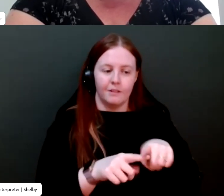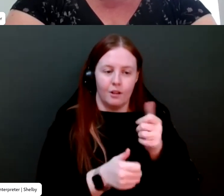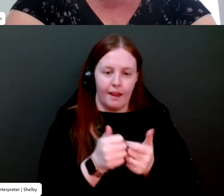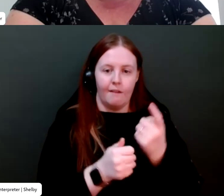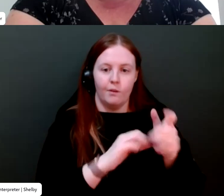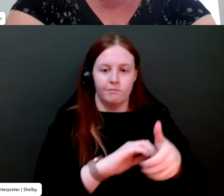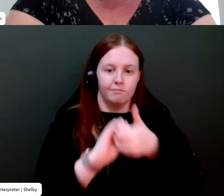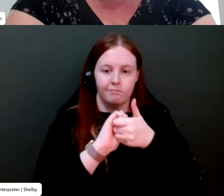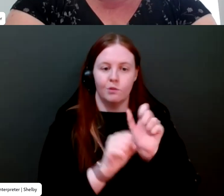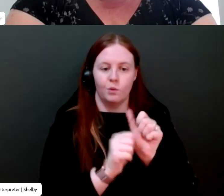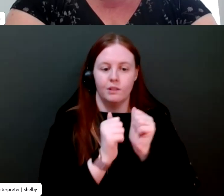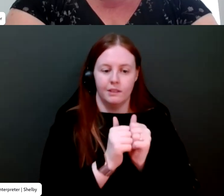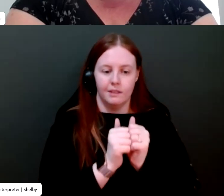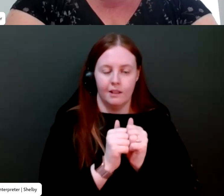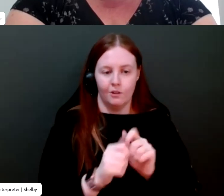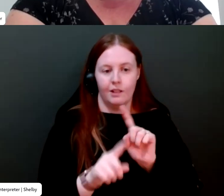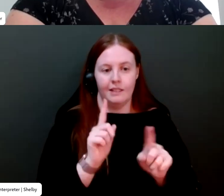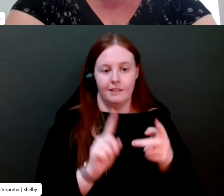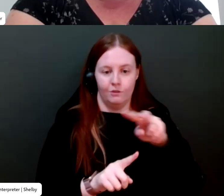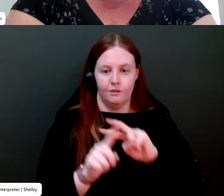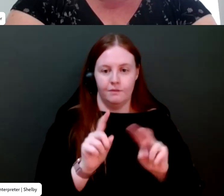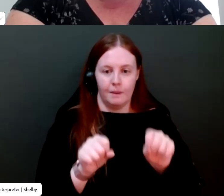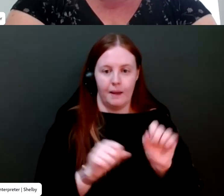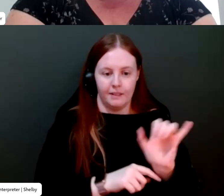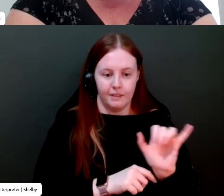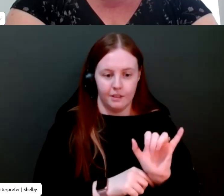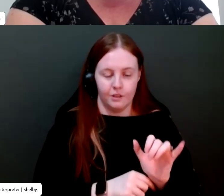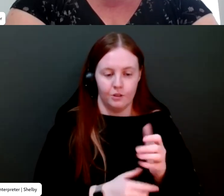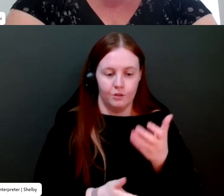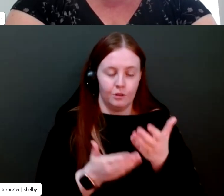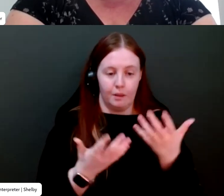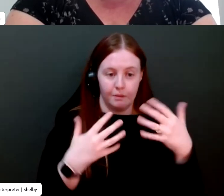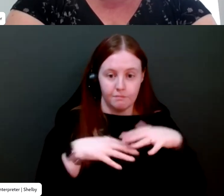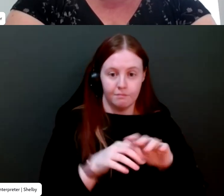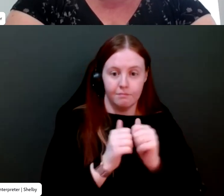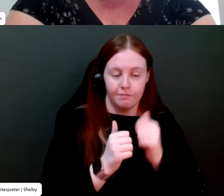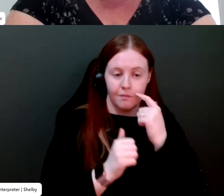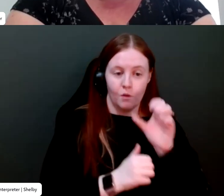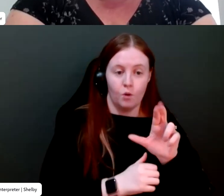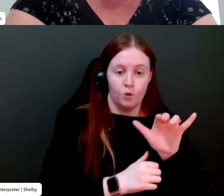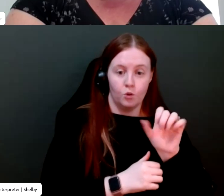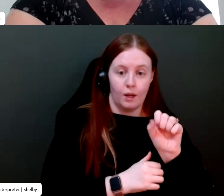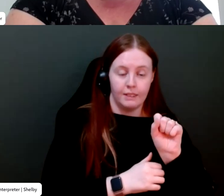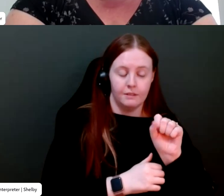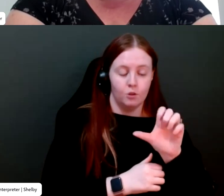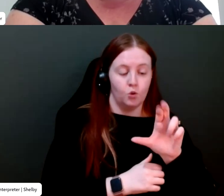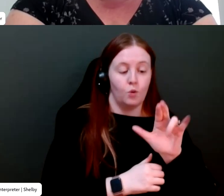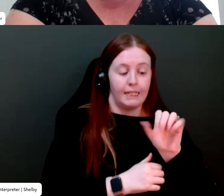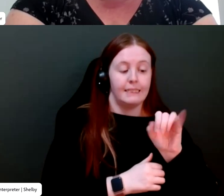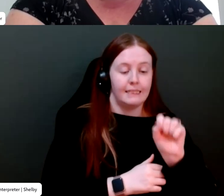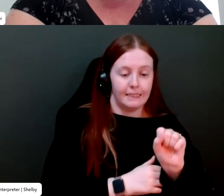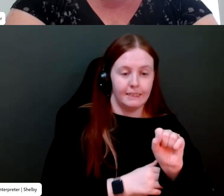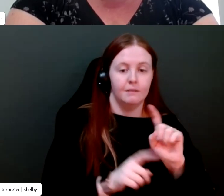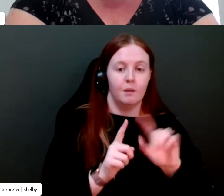a different framework, right? So bringing people maybe together just on a crisis moment, but also debriefing on after the fact.